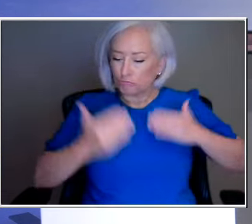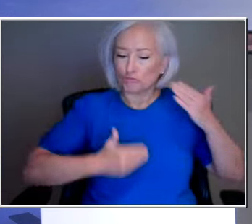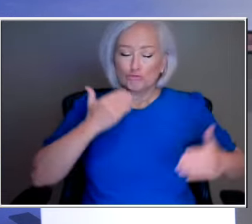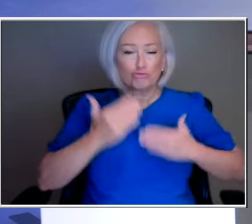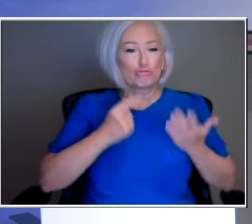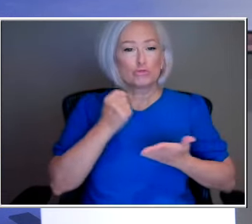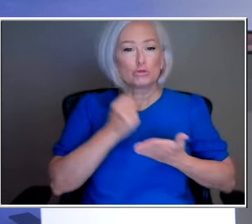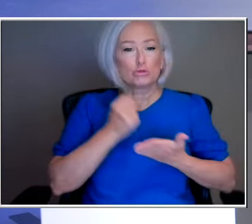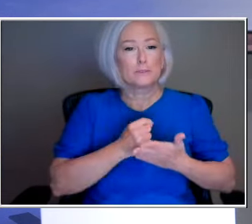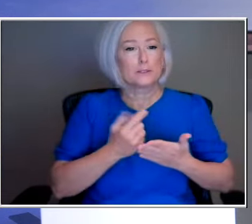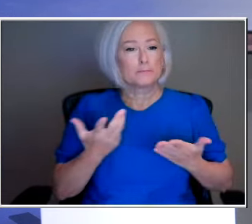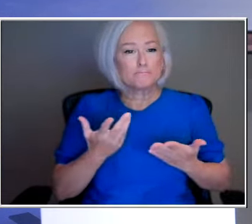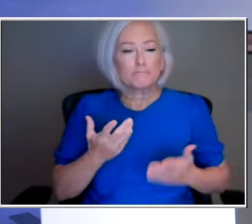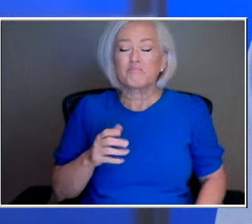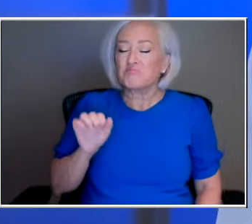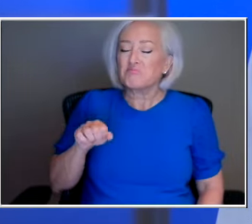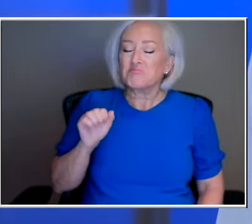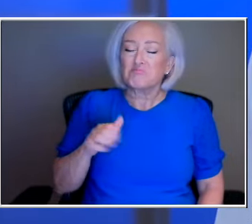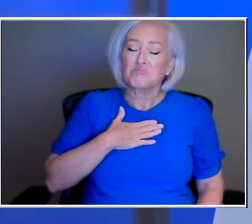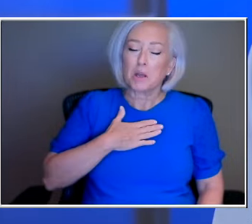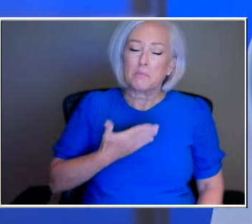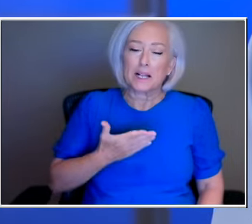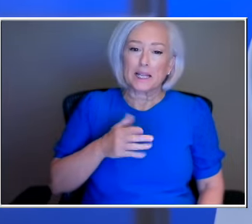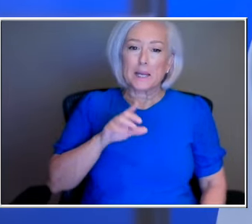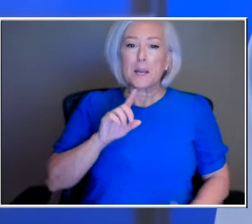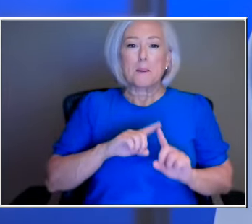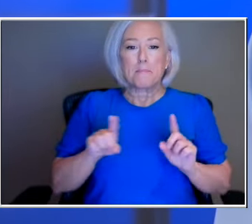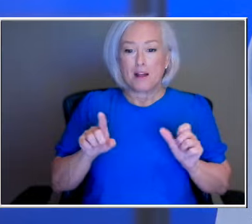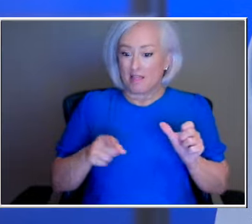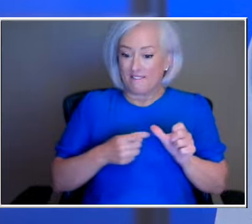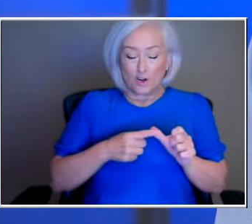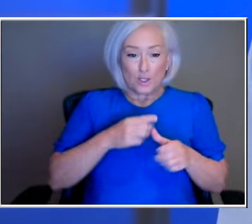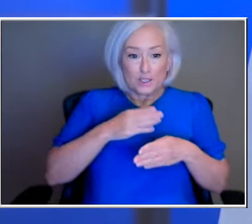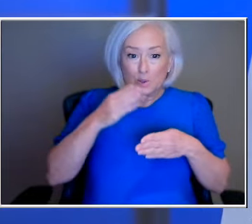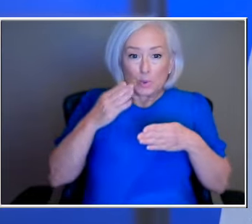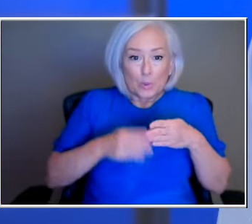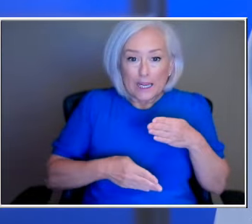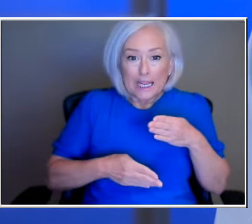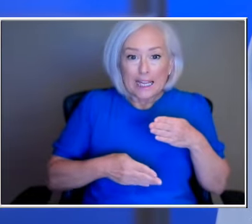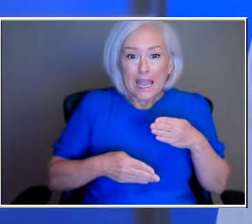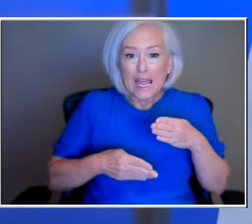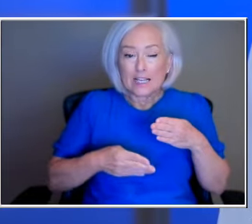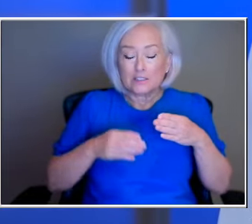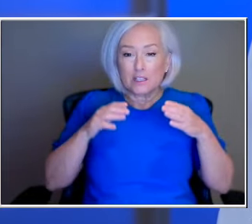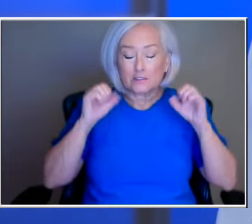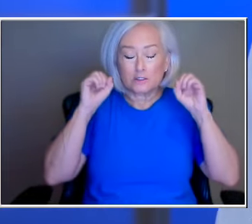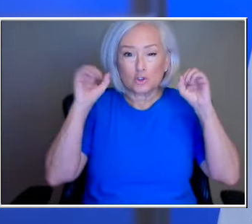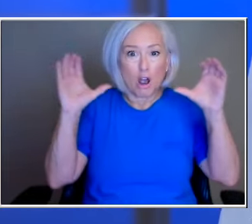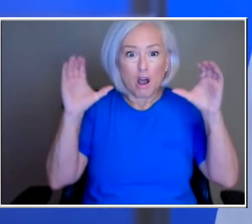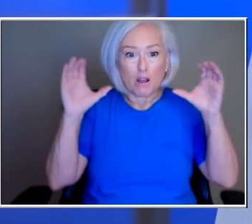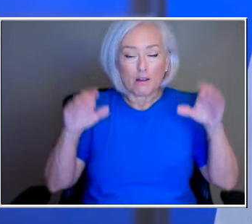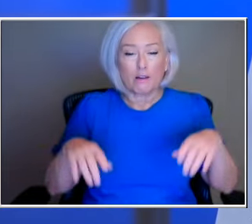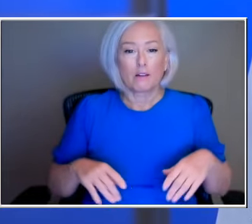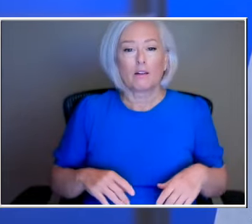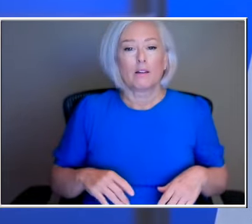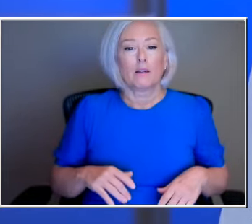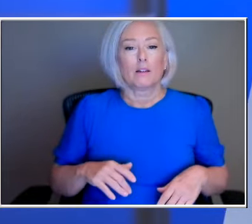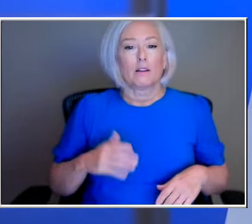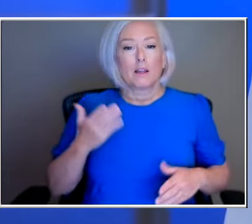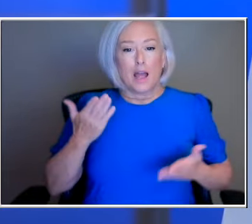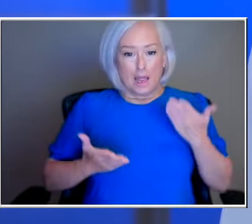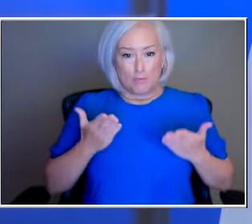is? Yes, admittedly, but I'd say that first weekend, kind of shock, and then we probably made that mistake